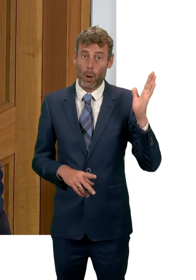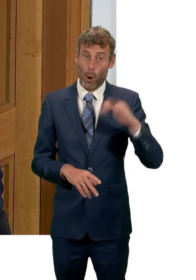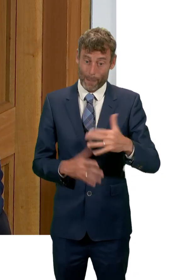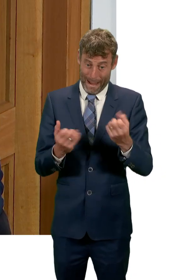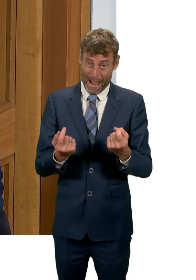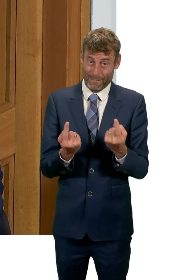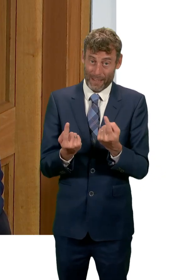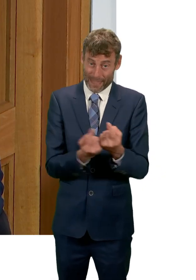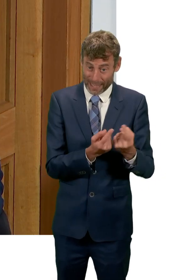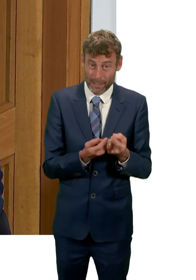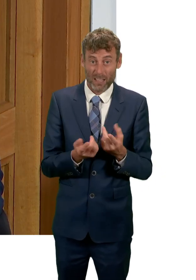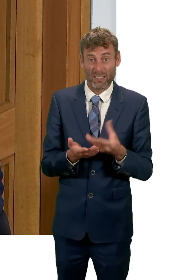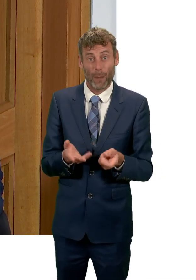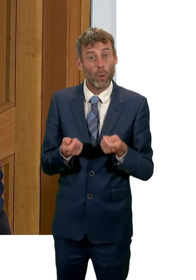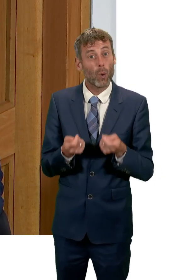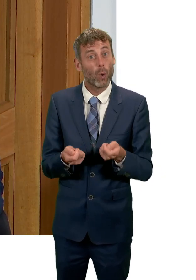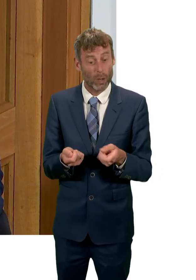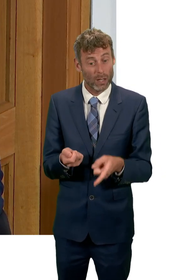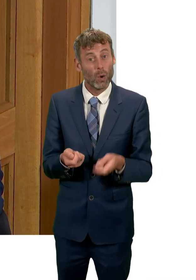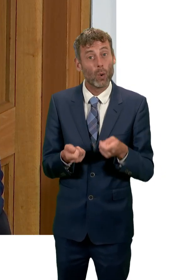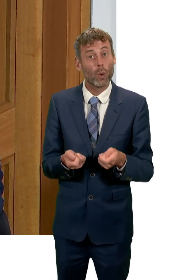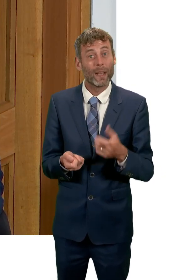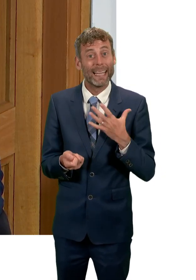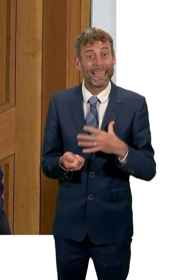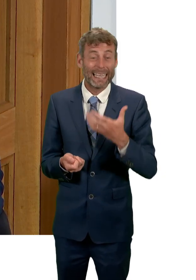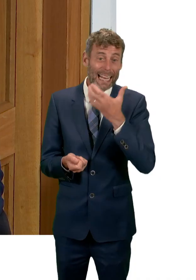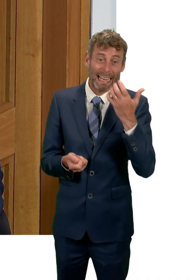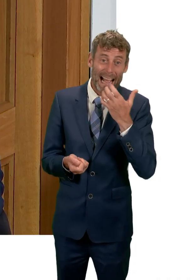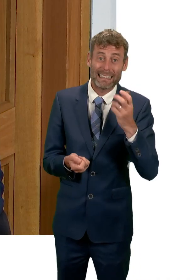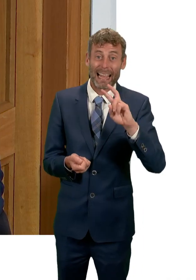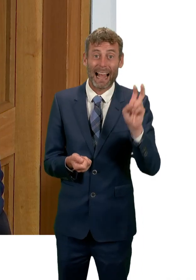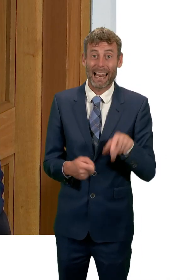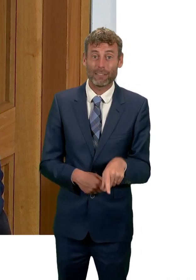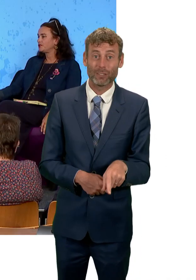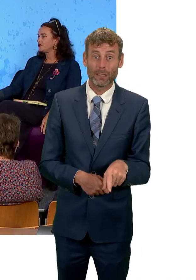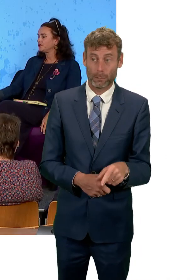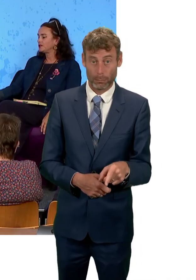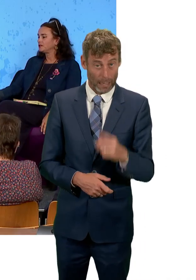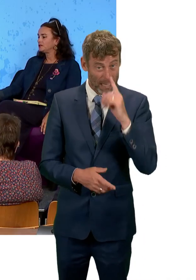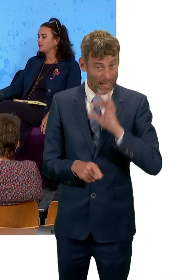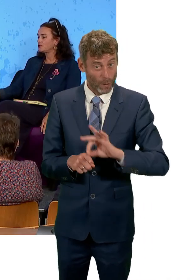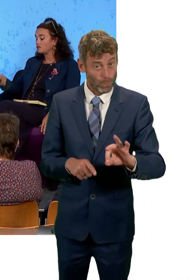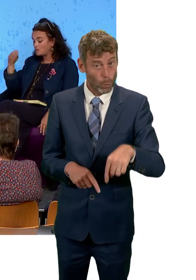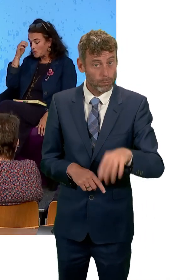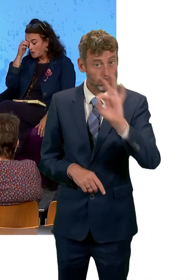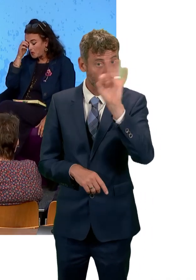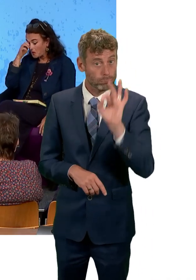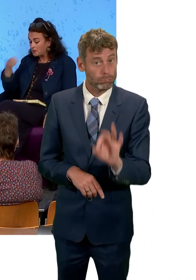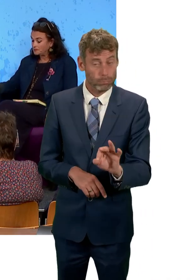to use energy, the gas or electricity to cook. So again, there's a lot of people who don't even have a cooker. Yes. So again, I've